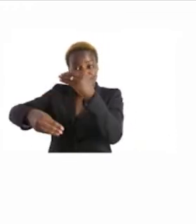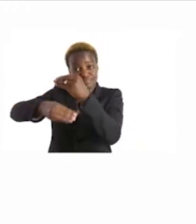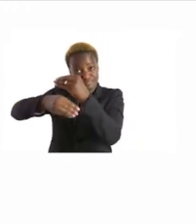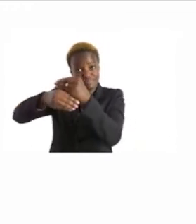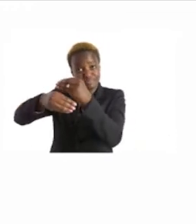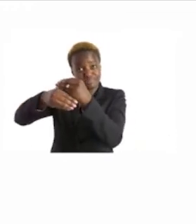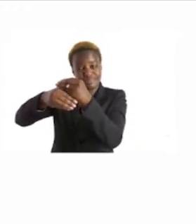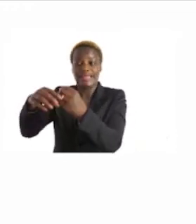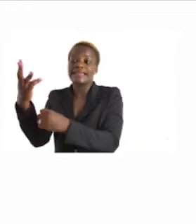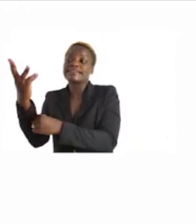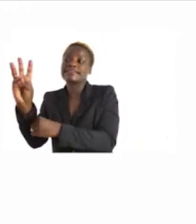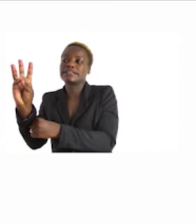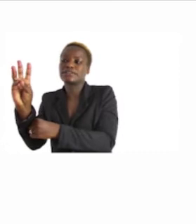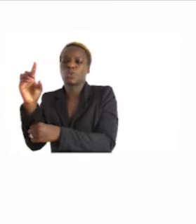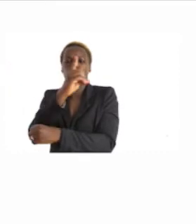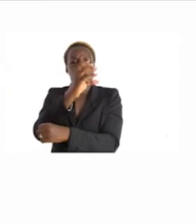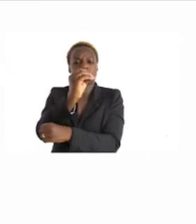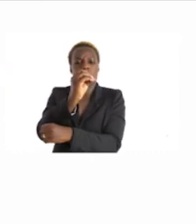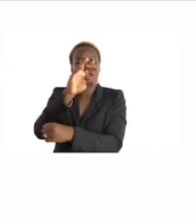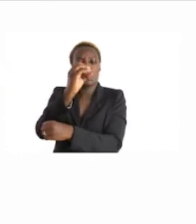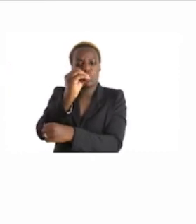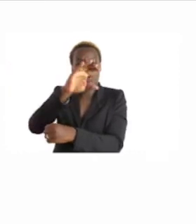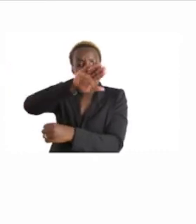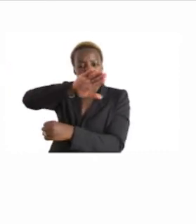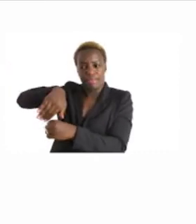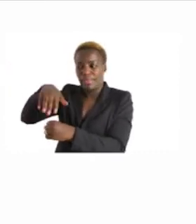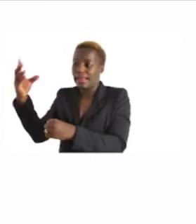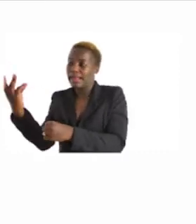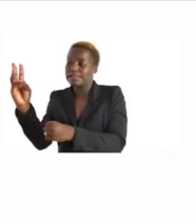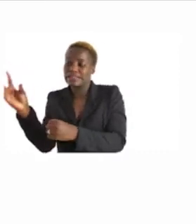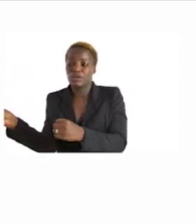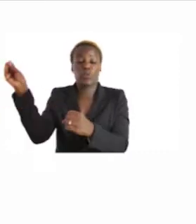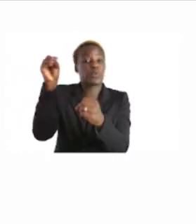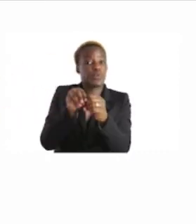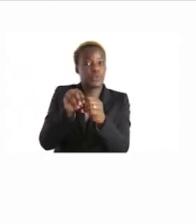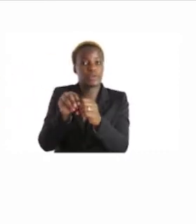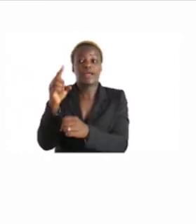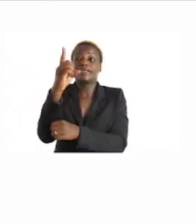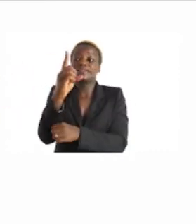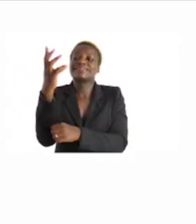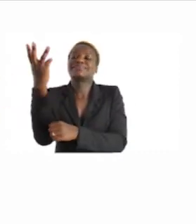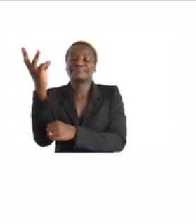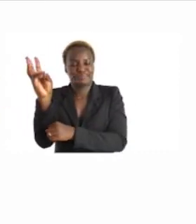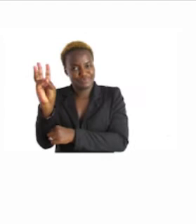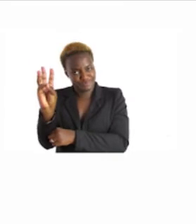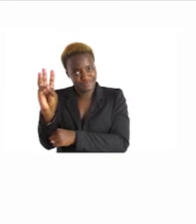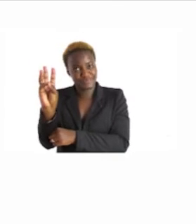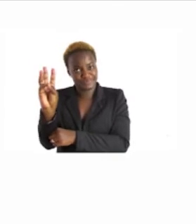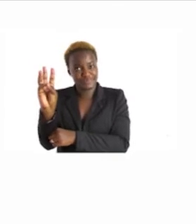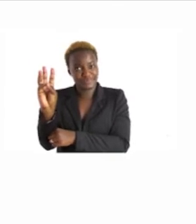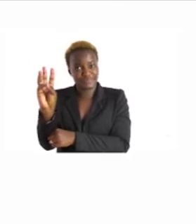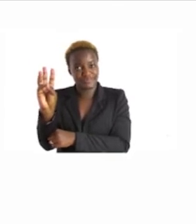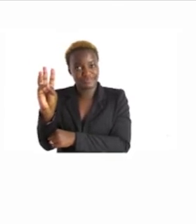then you write the 1 and the 6 next to each other to make out a 16. Now that is a very nice and